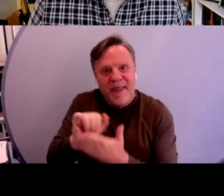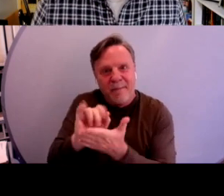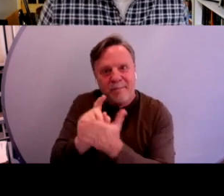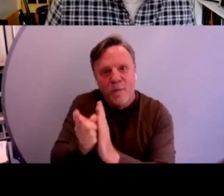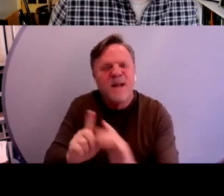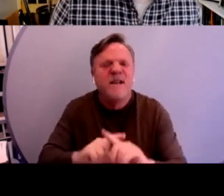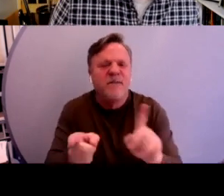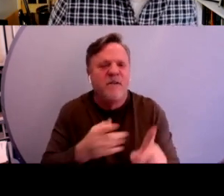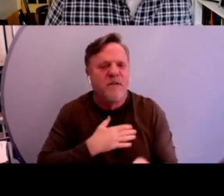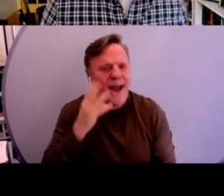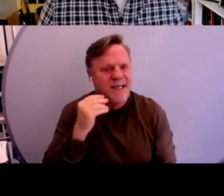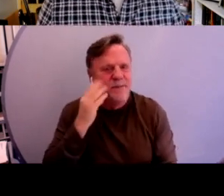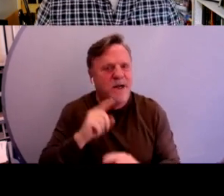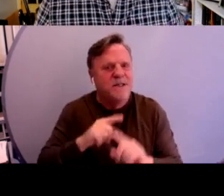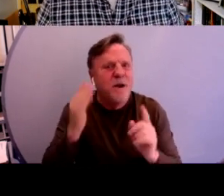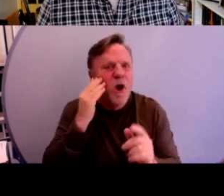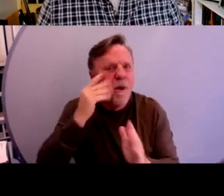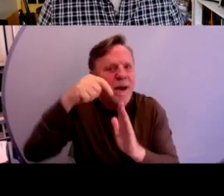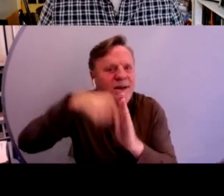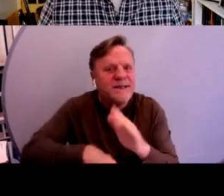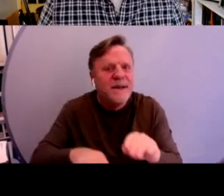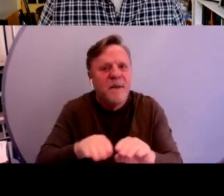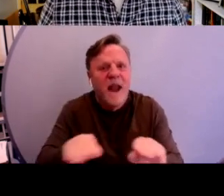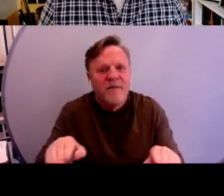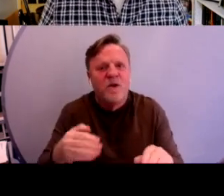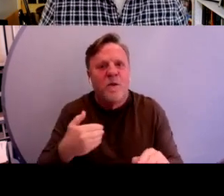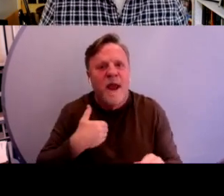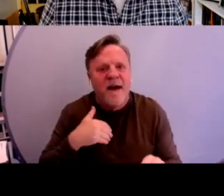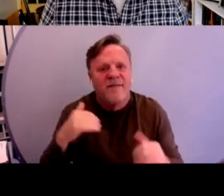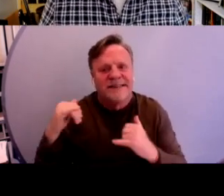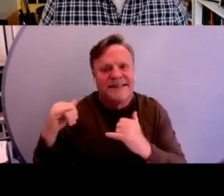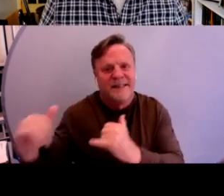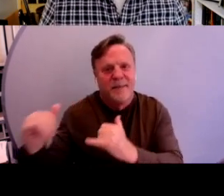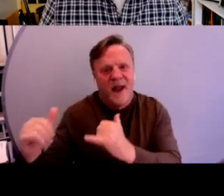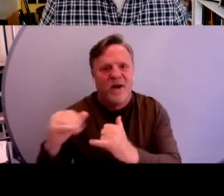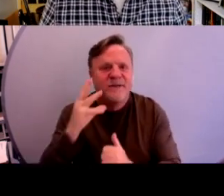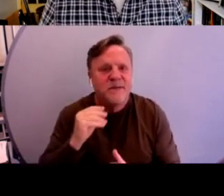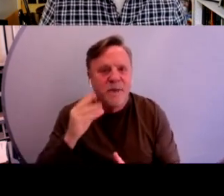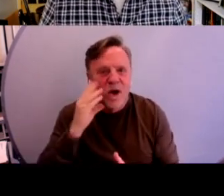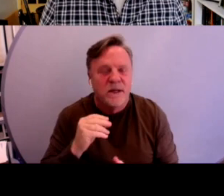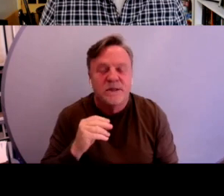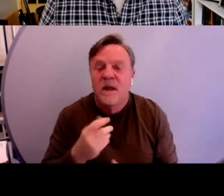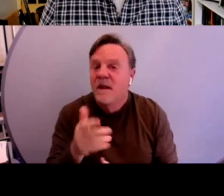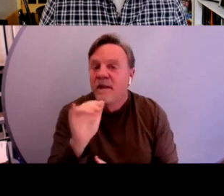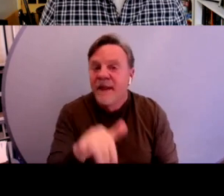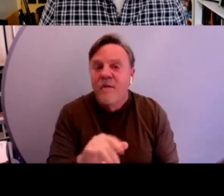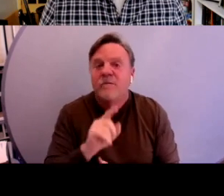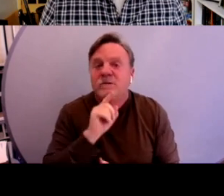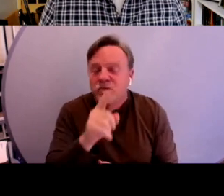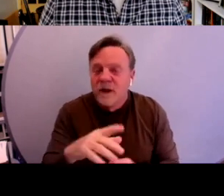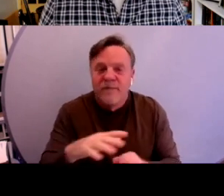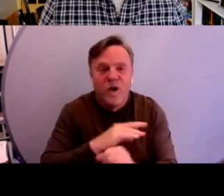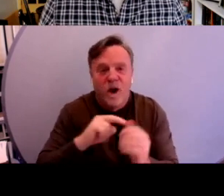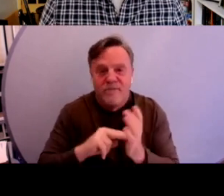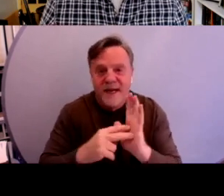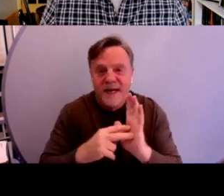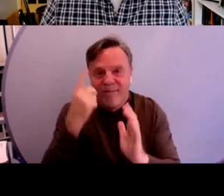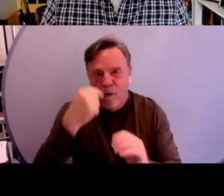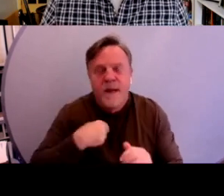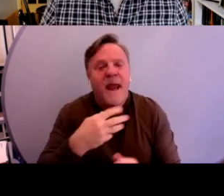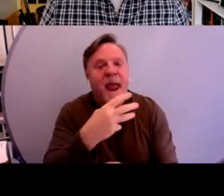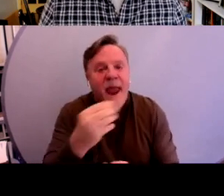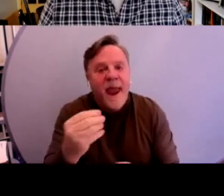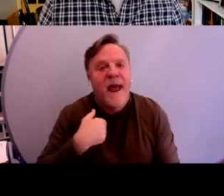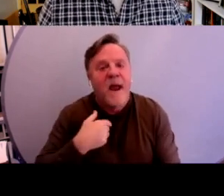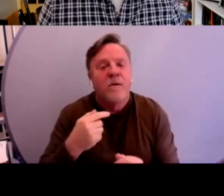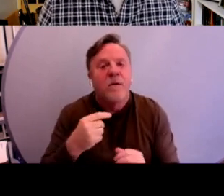it, and yet knowing on a deep level we have a similarity of experience there, was really meaningful. I also was